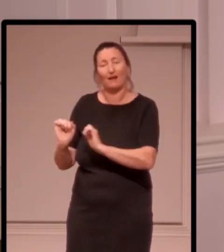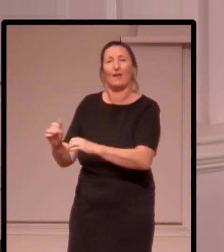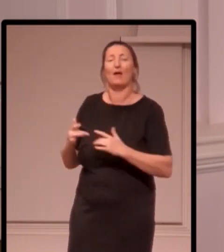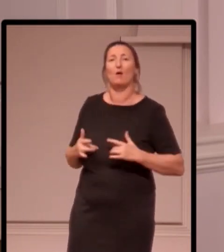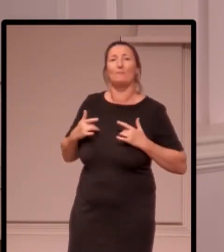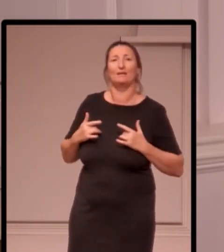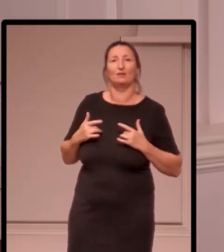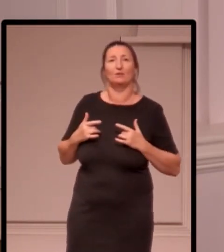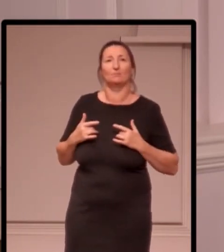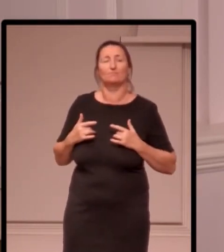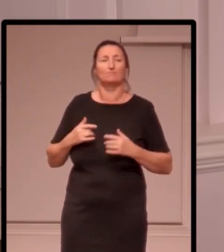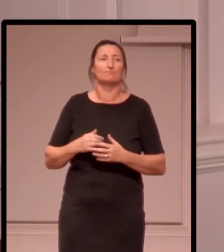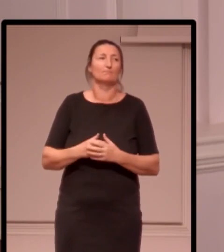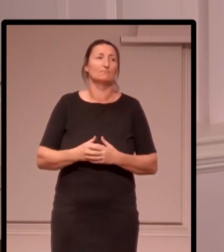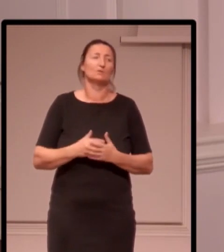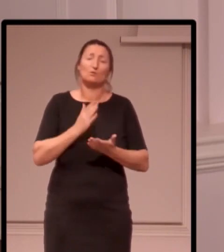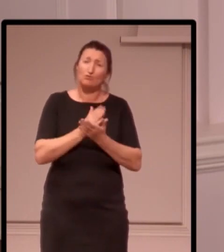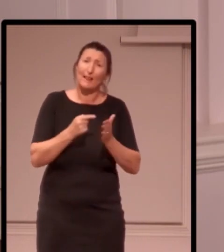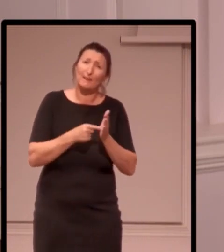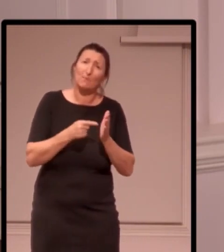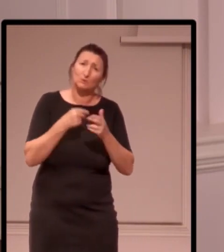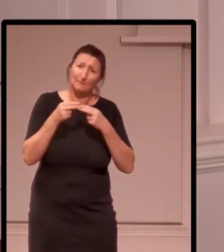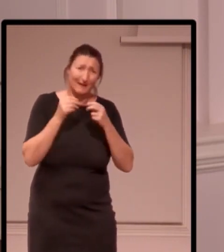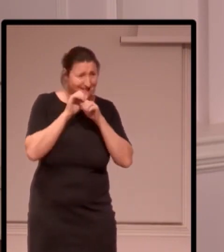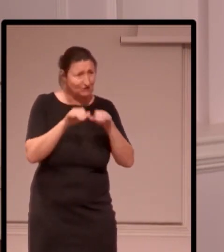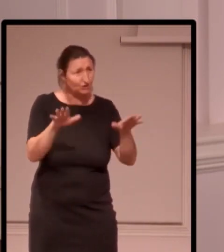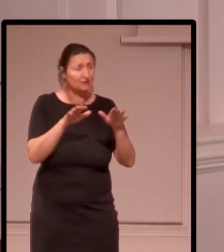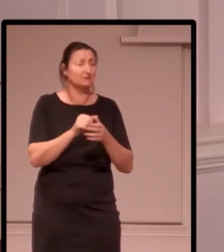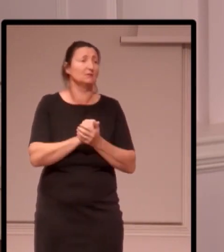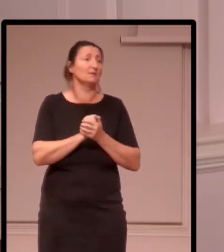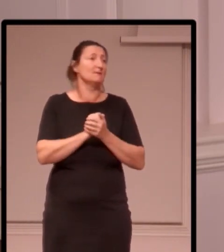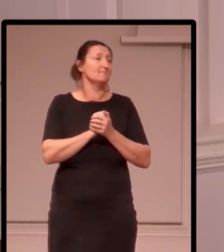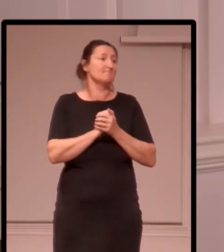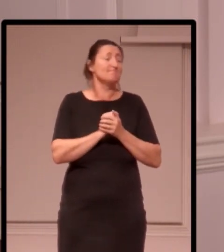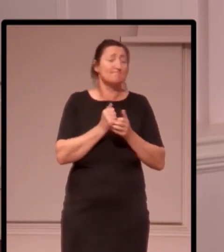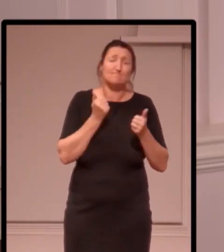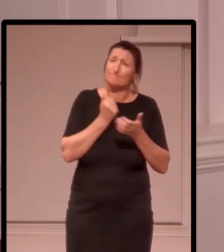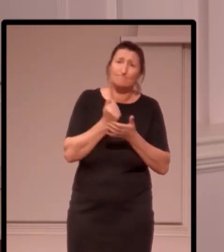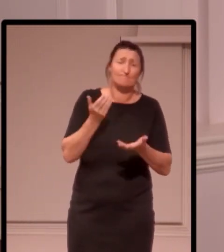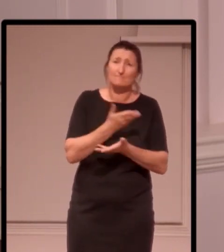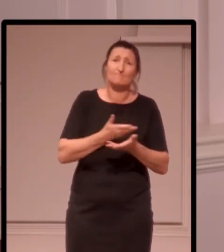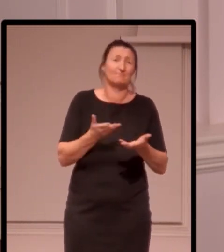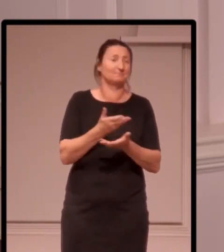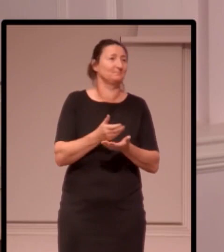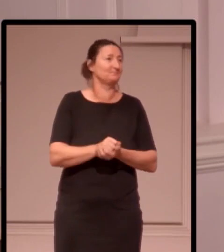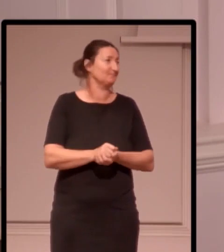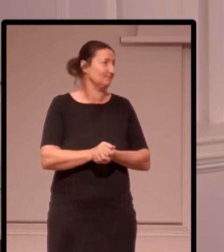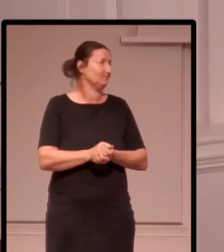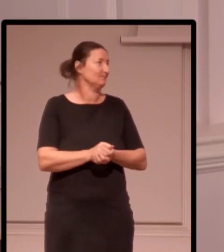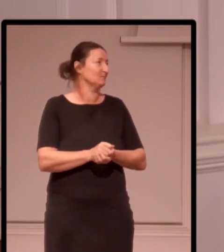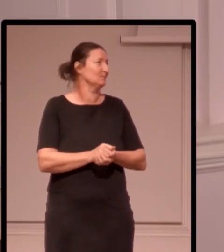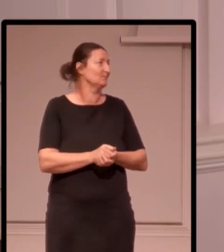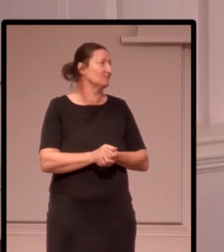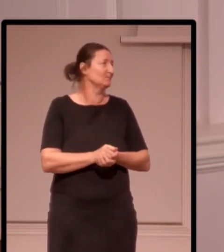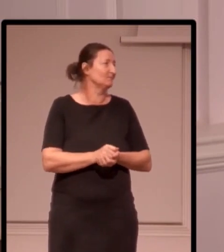So I think there's been some really important messages coming through from our discussions tonight. So thank you